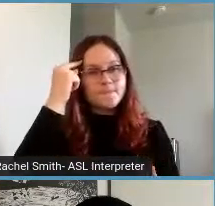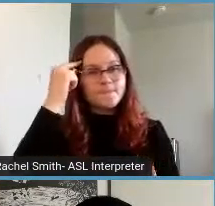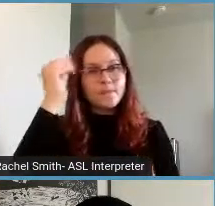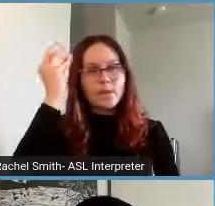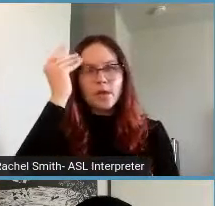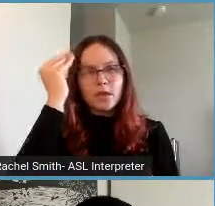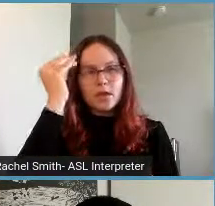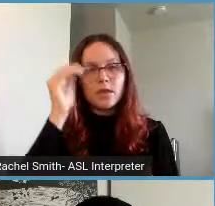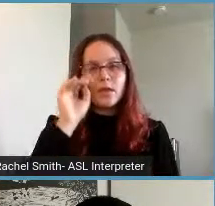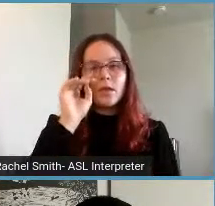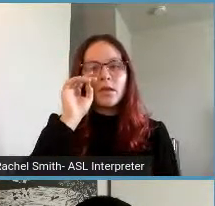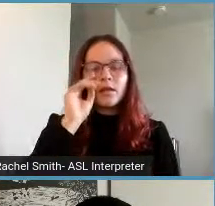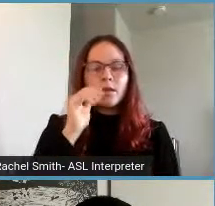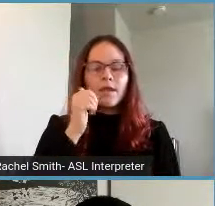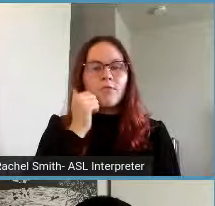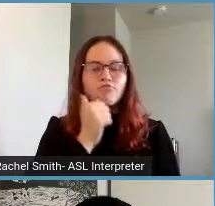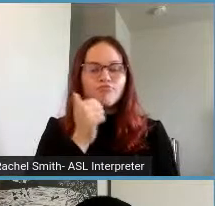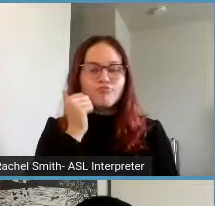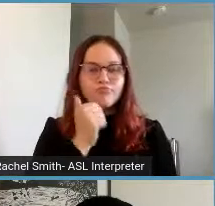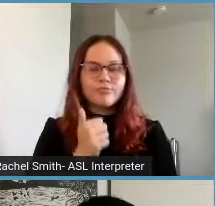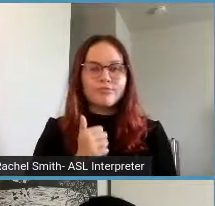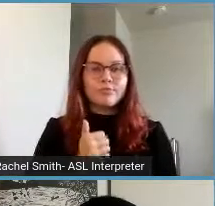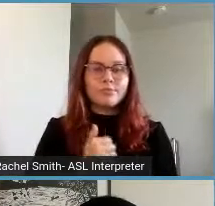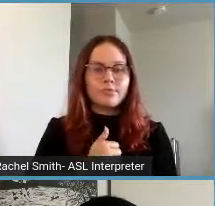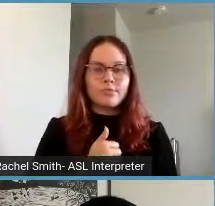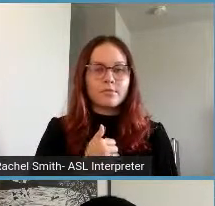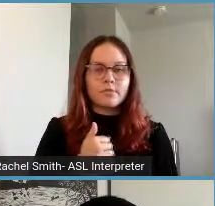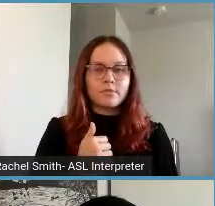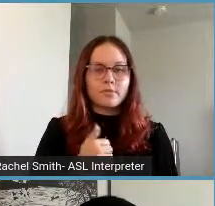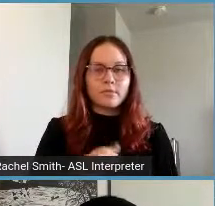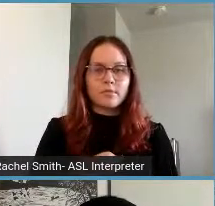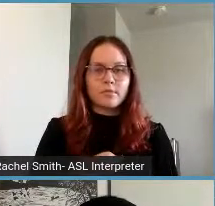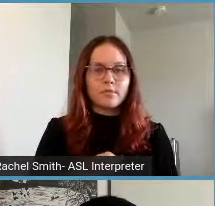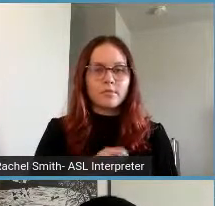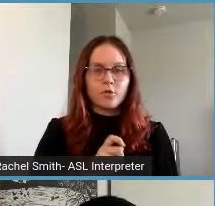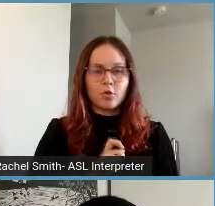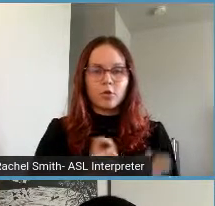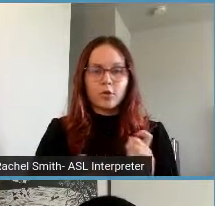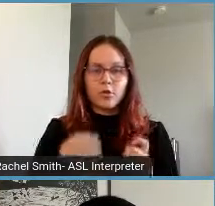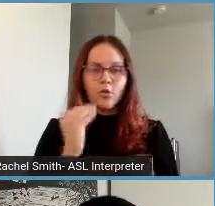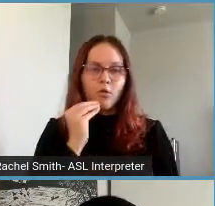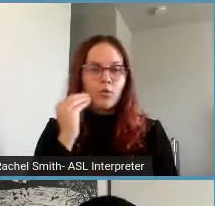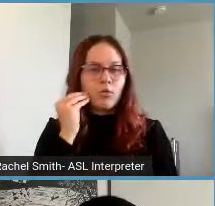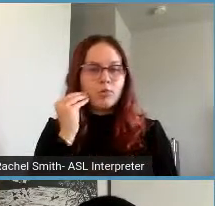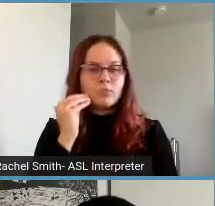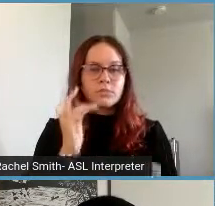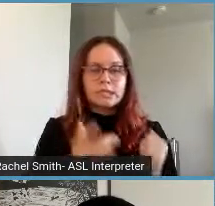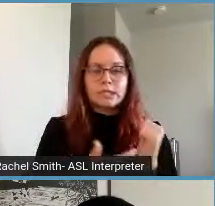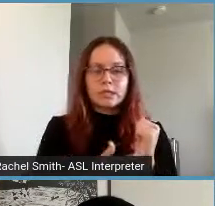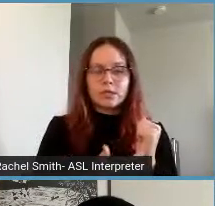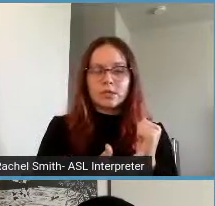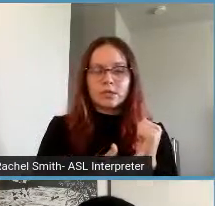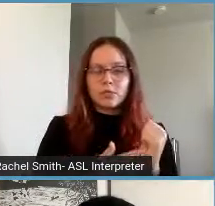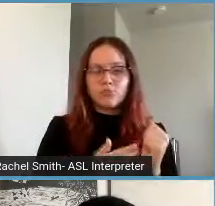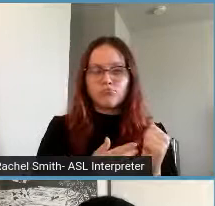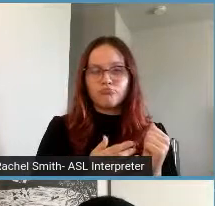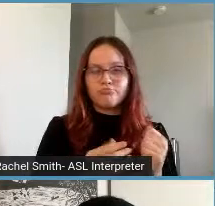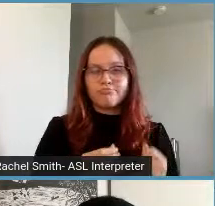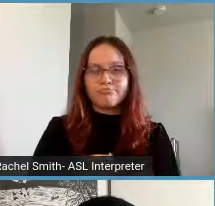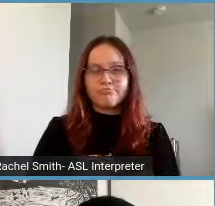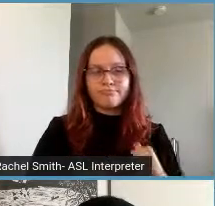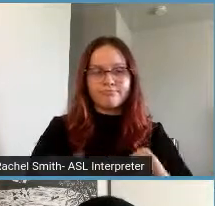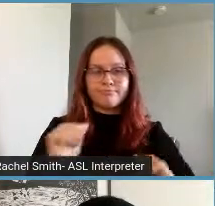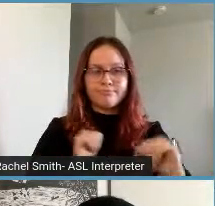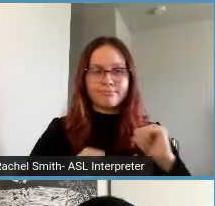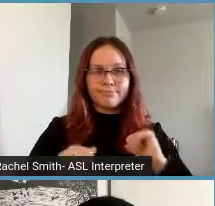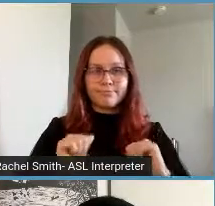in forced lockdown, to turn our homes into techno performance laboratories,